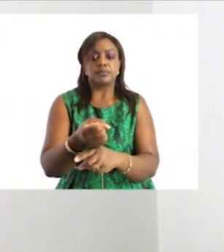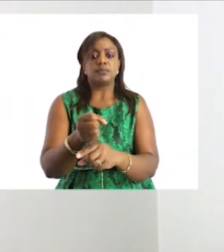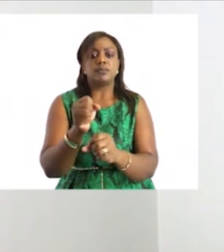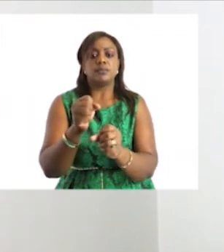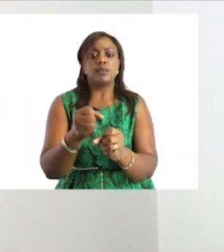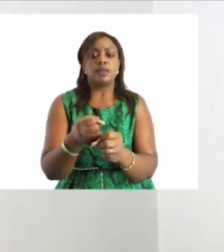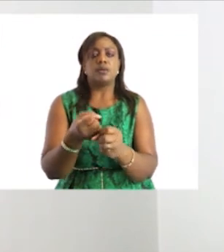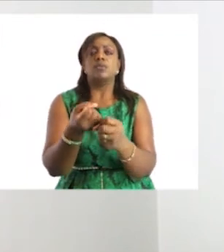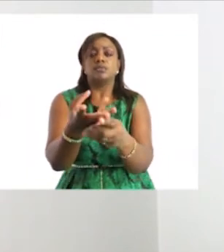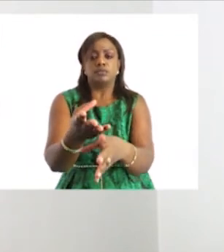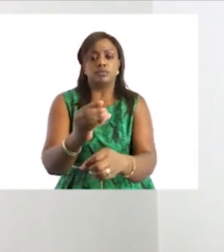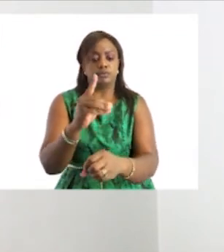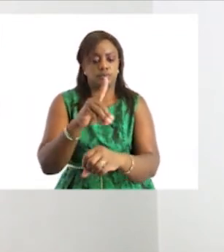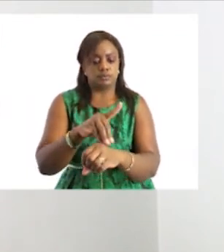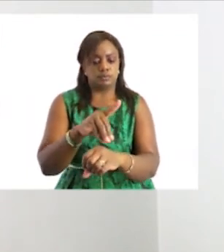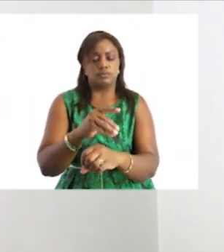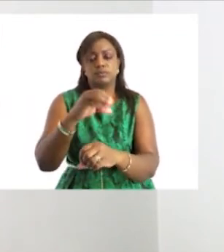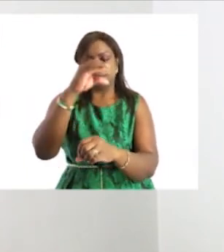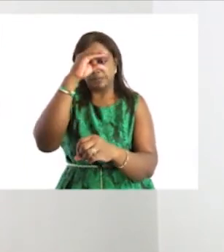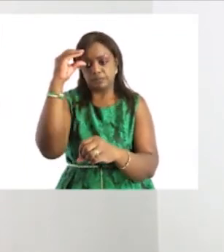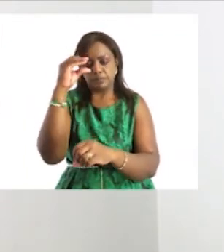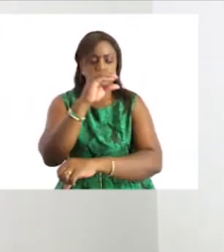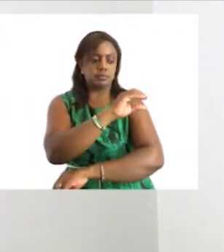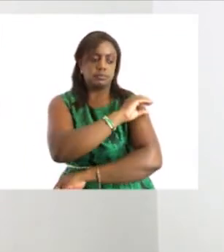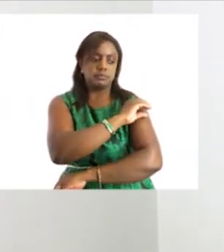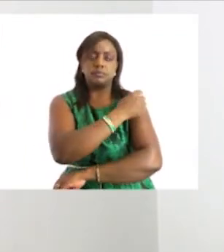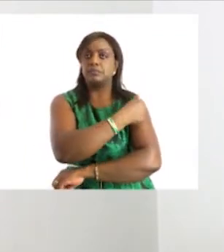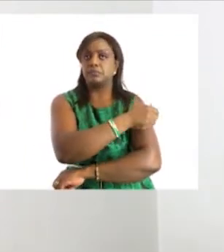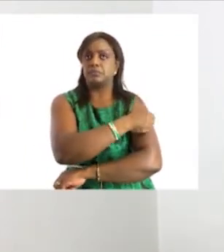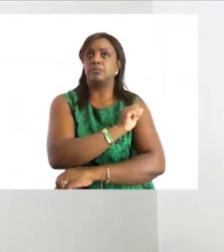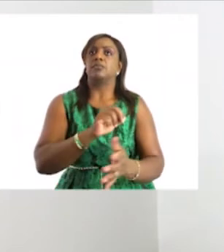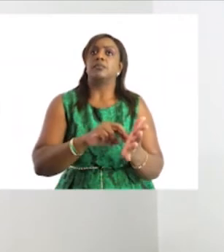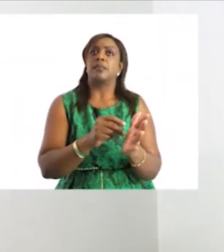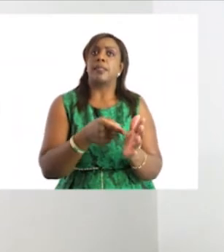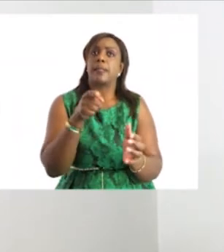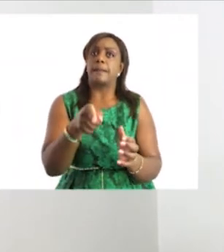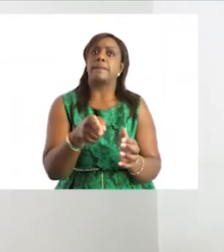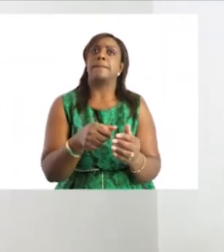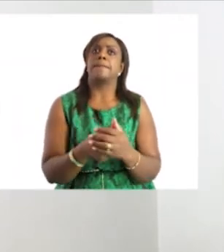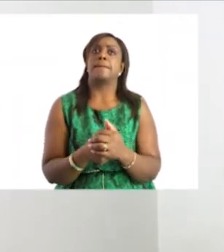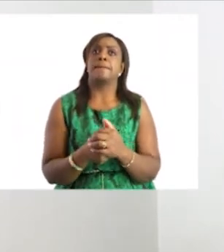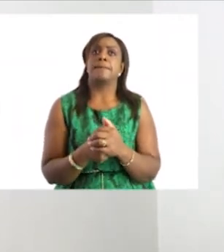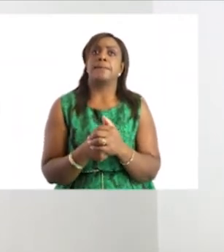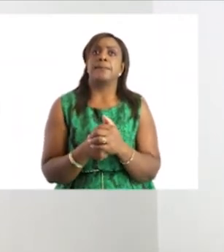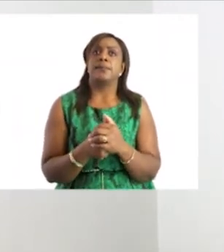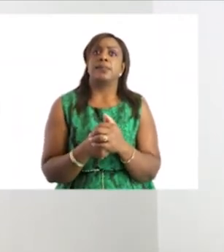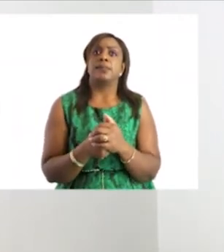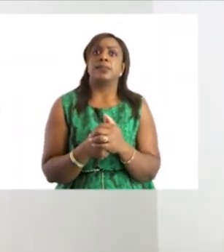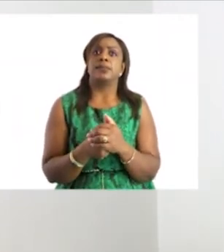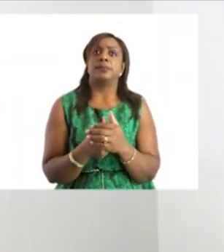the hospitals, the clinics. That's what PHC stands for, or the role of PHC.